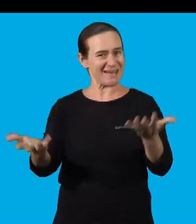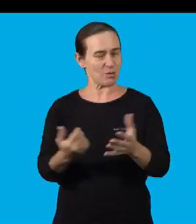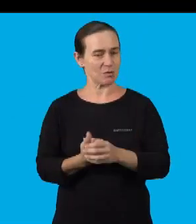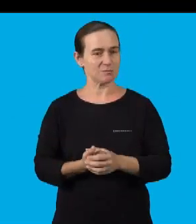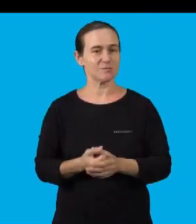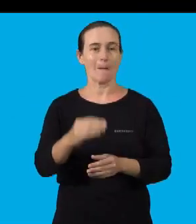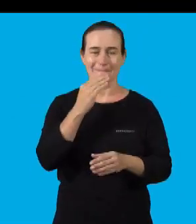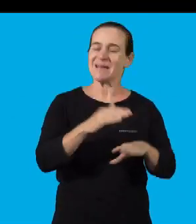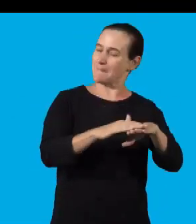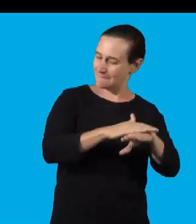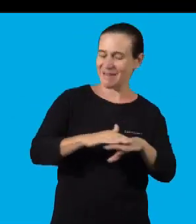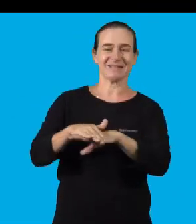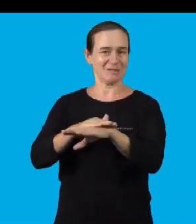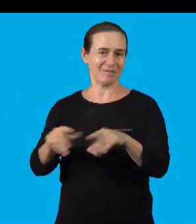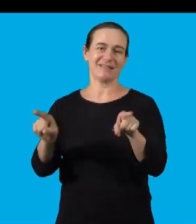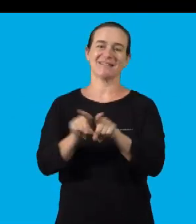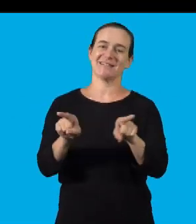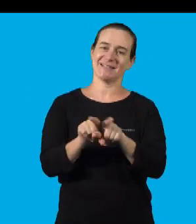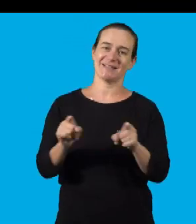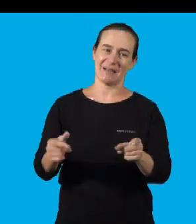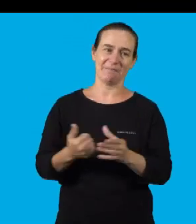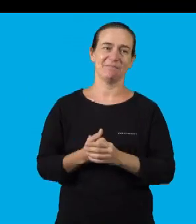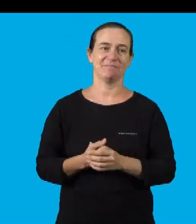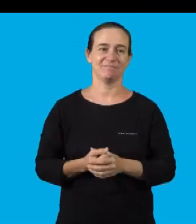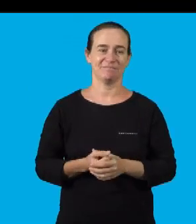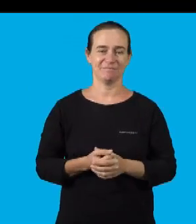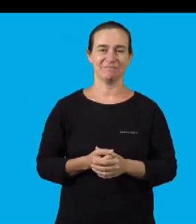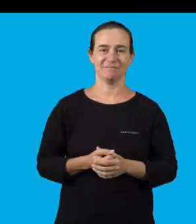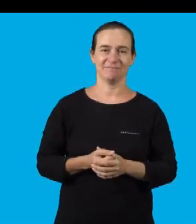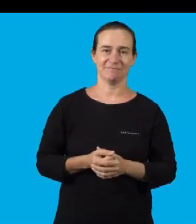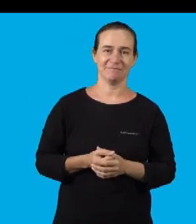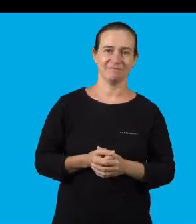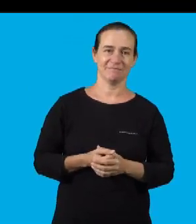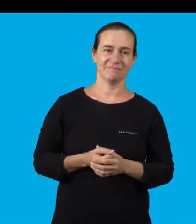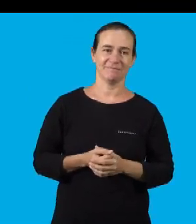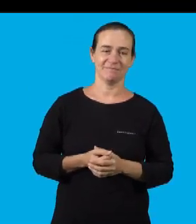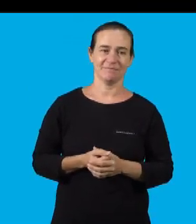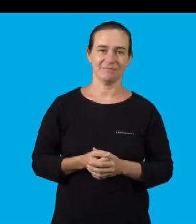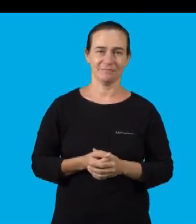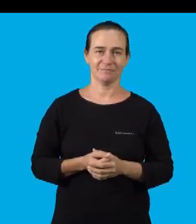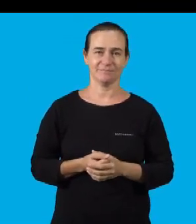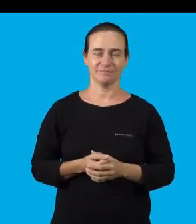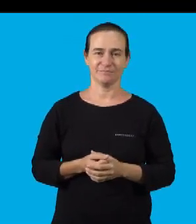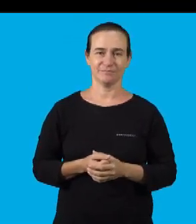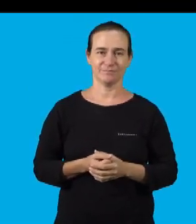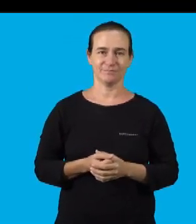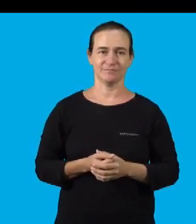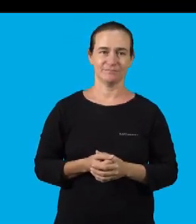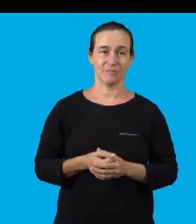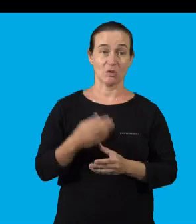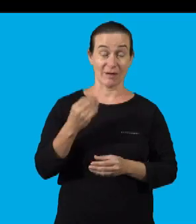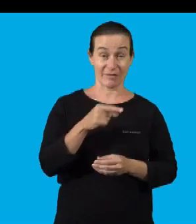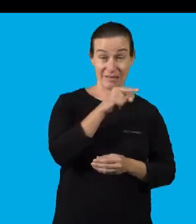are going to say that the bases are also equal, because we can see that these two powers are equal to each